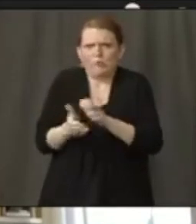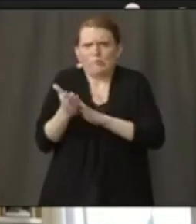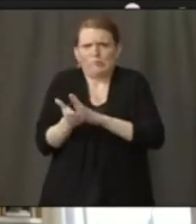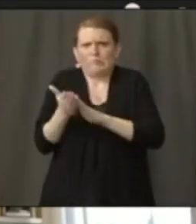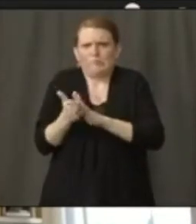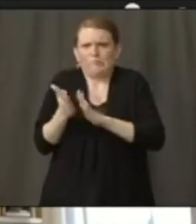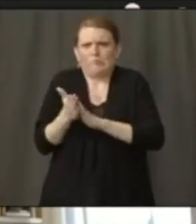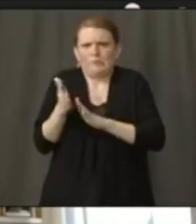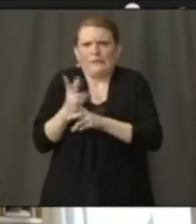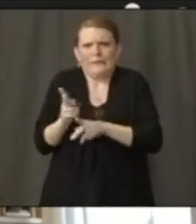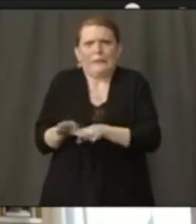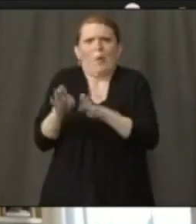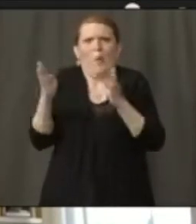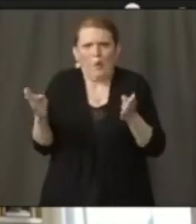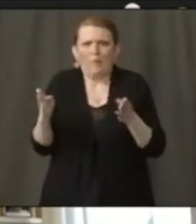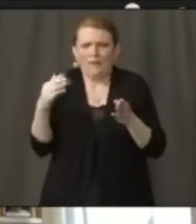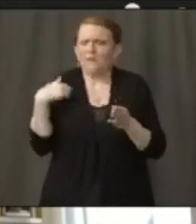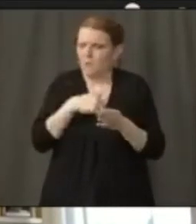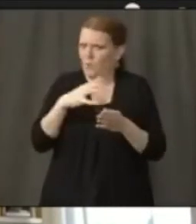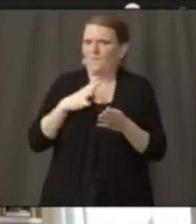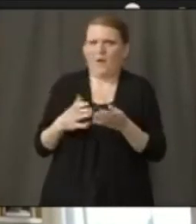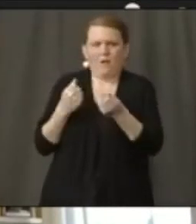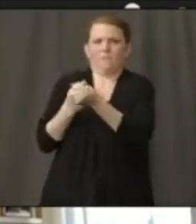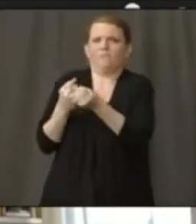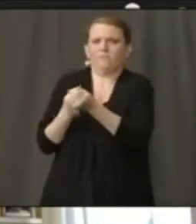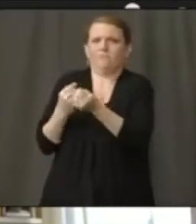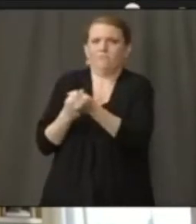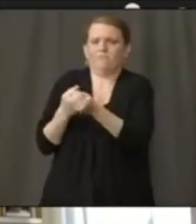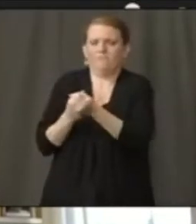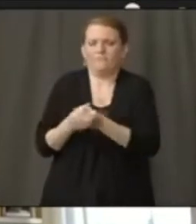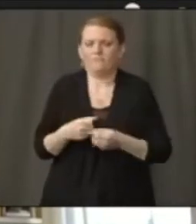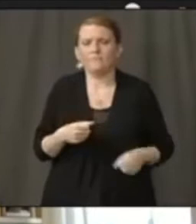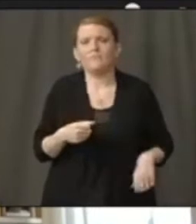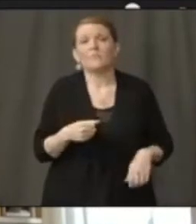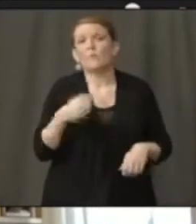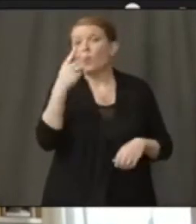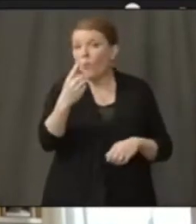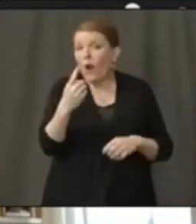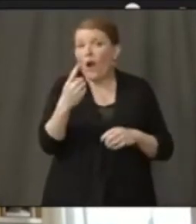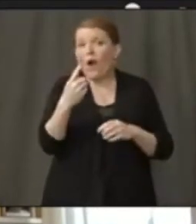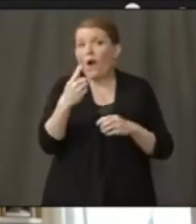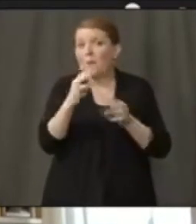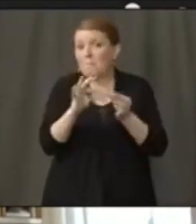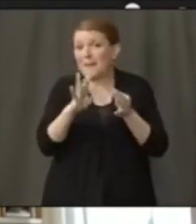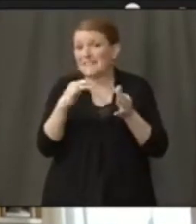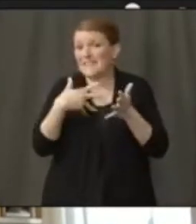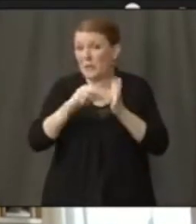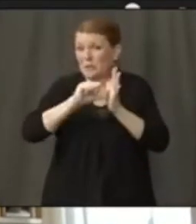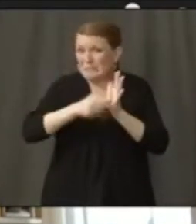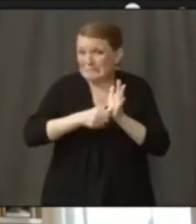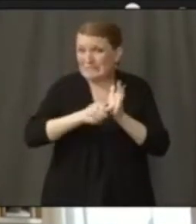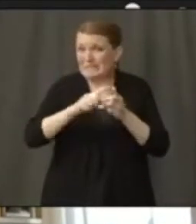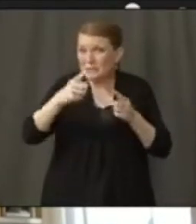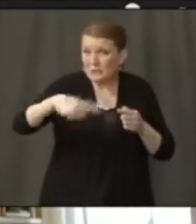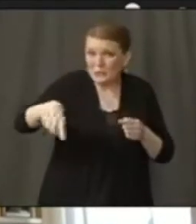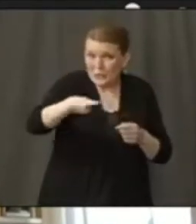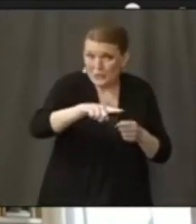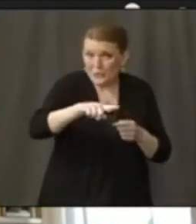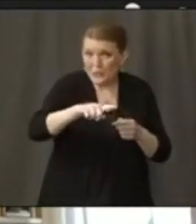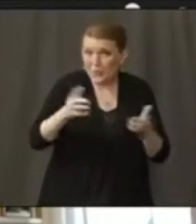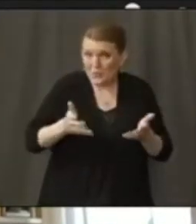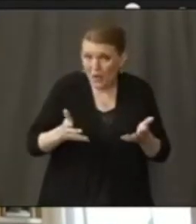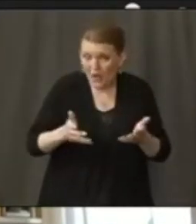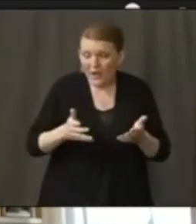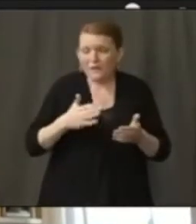our economy. If there's one thing that I'd like to leave folks with today, it's this: please, please continue to socially